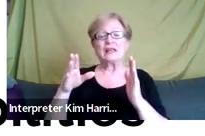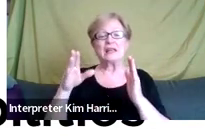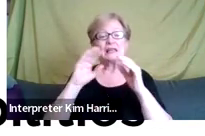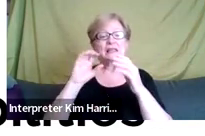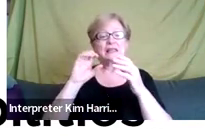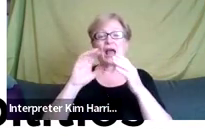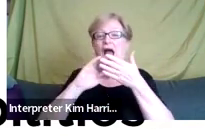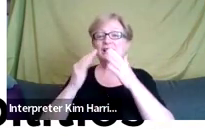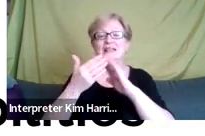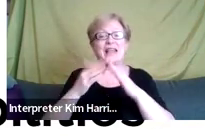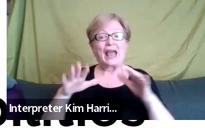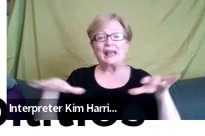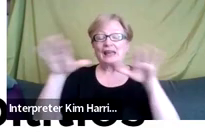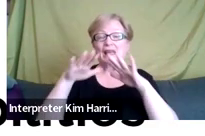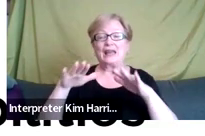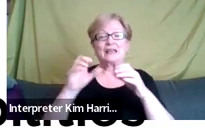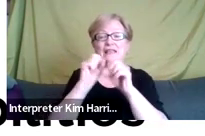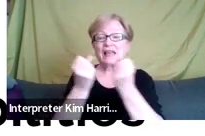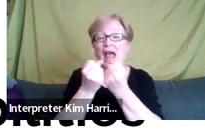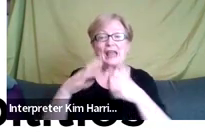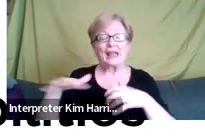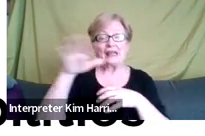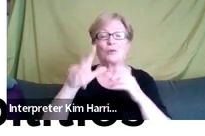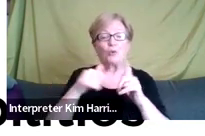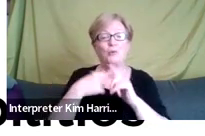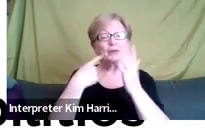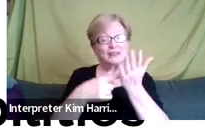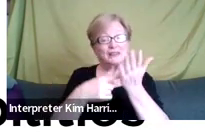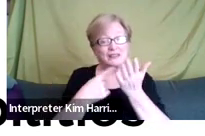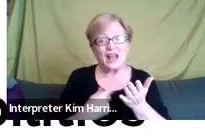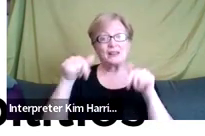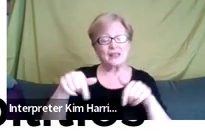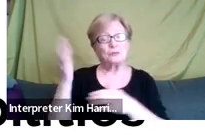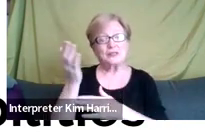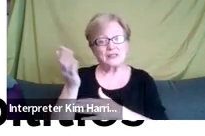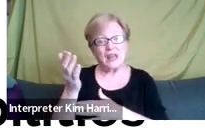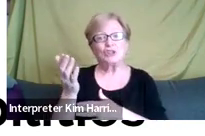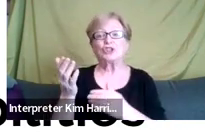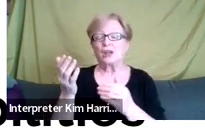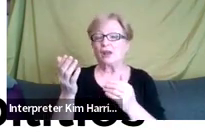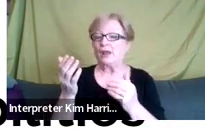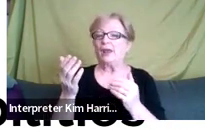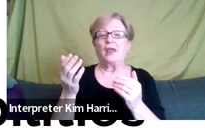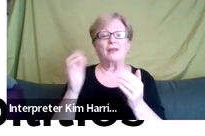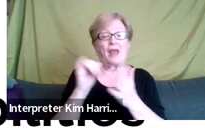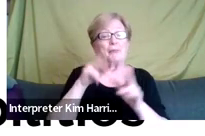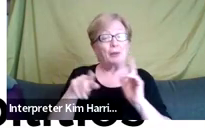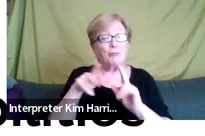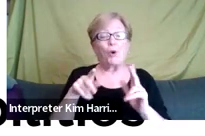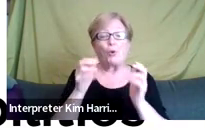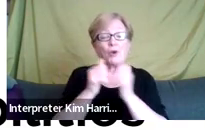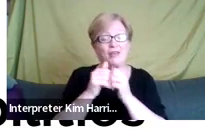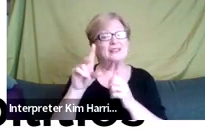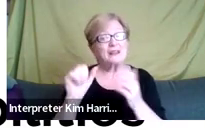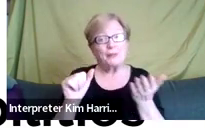foundation, you know, for what we're going to be discussing in this presentation, that, you know, people with